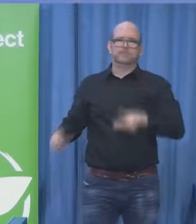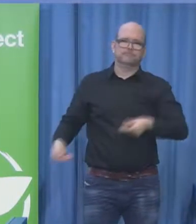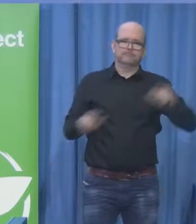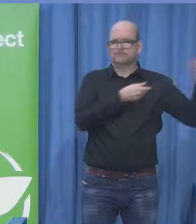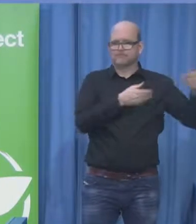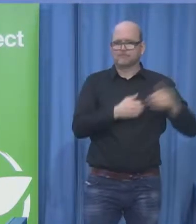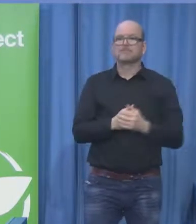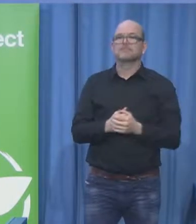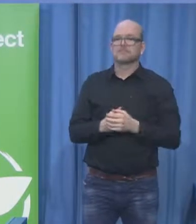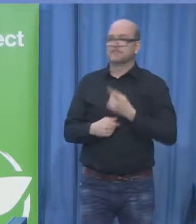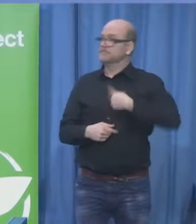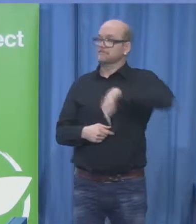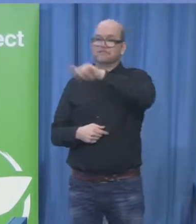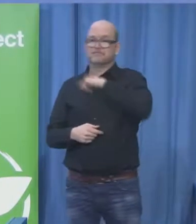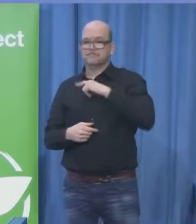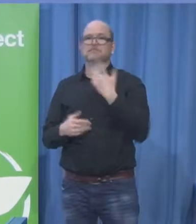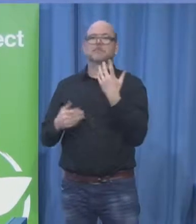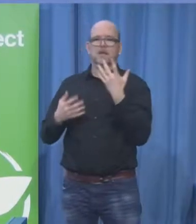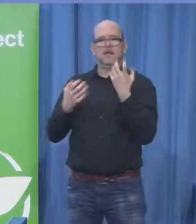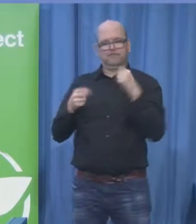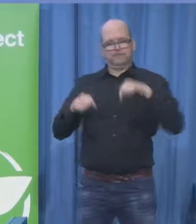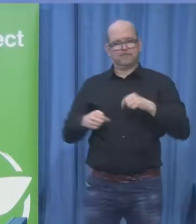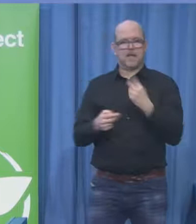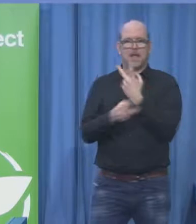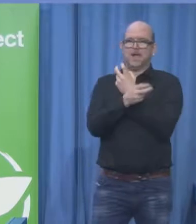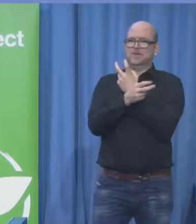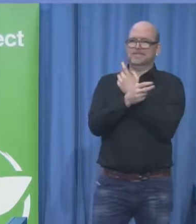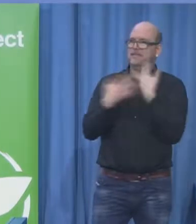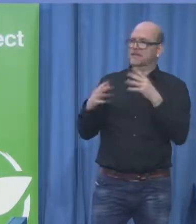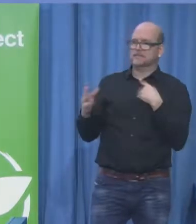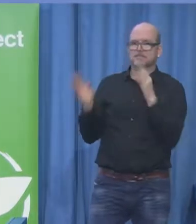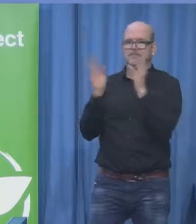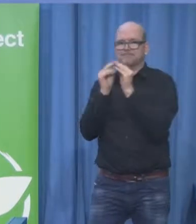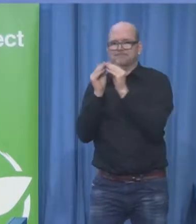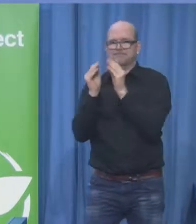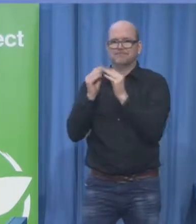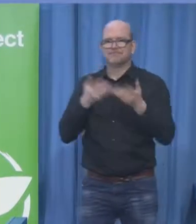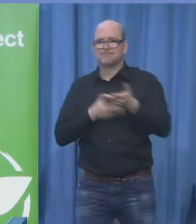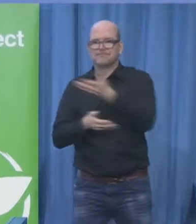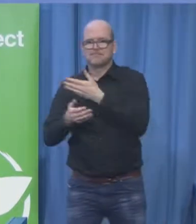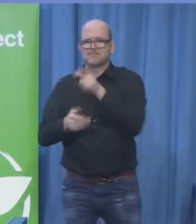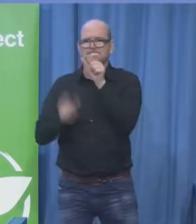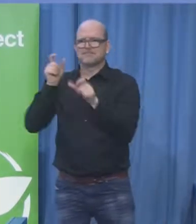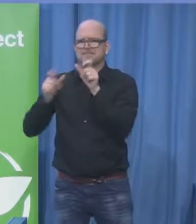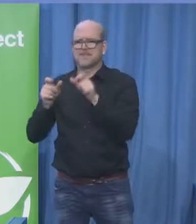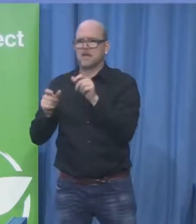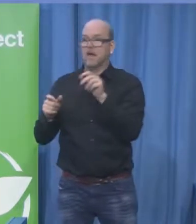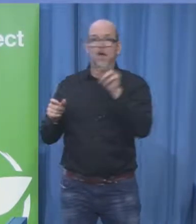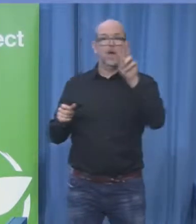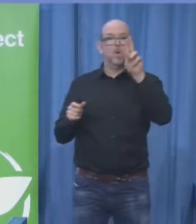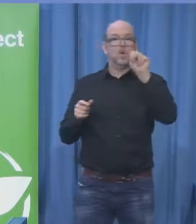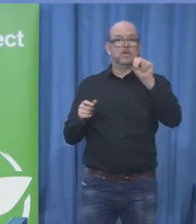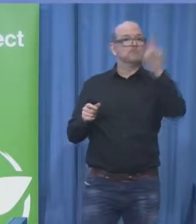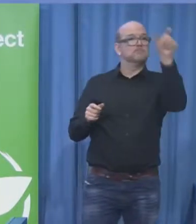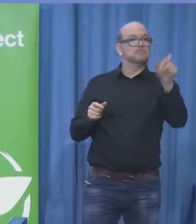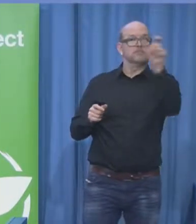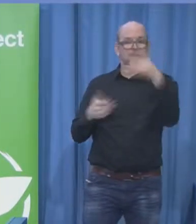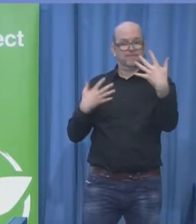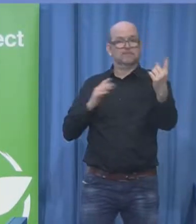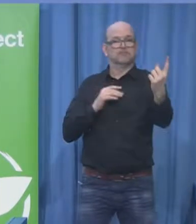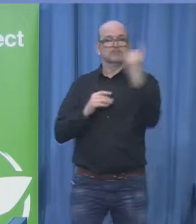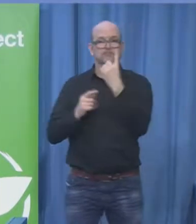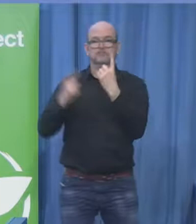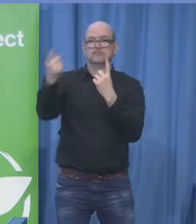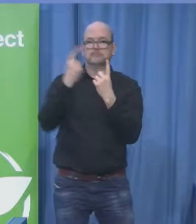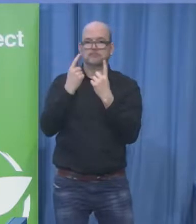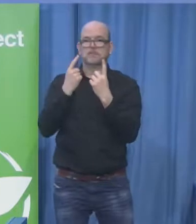of Austria and in the International Disability Alliance, as well as other permanent missions. And then, of